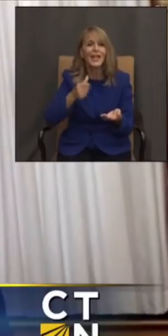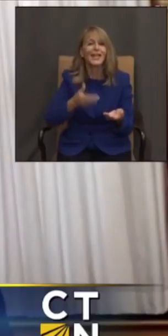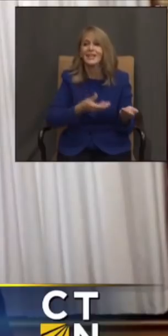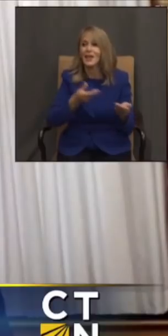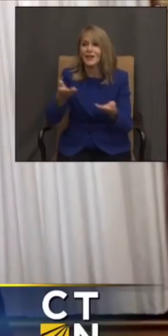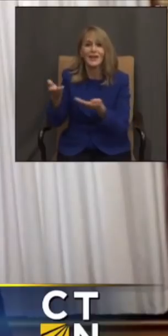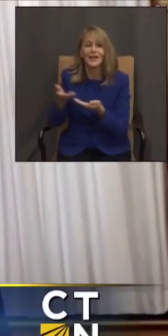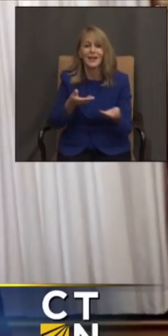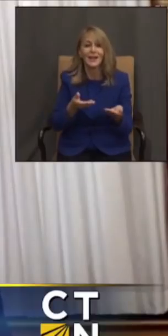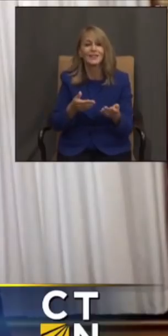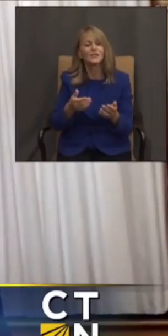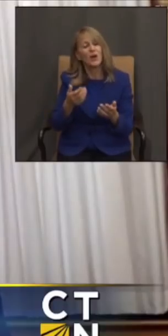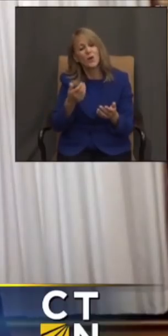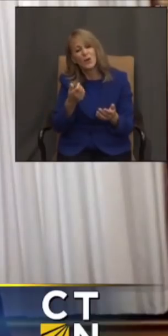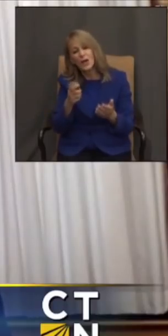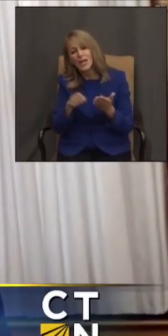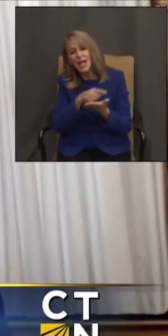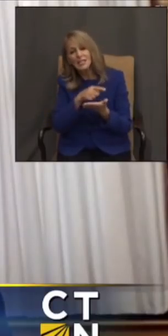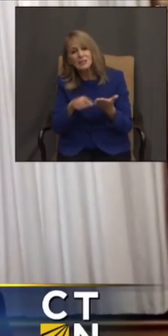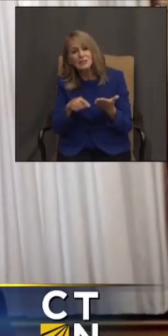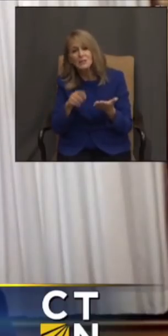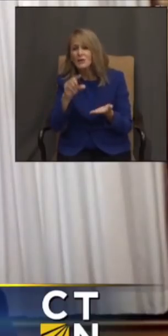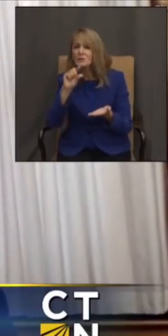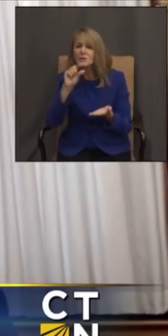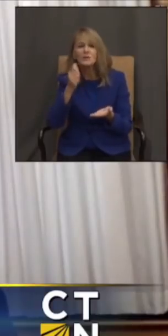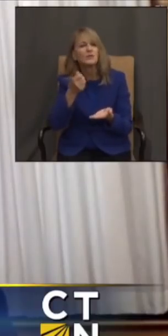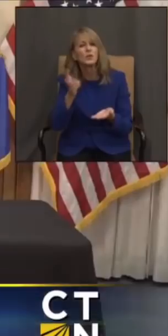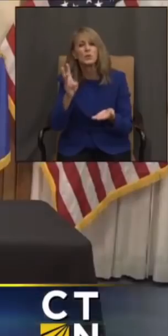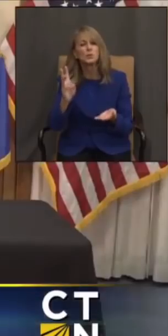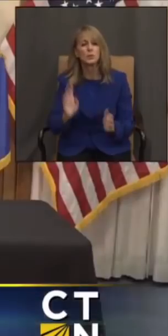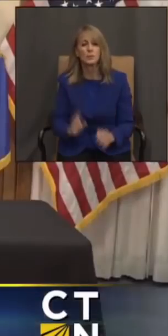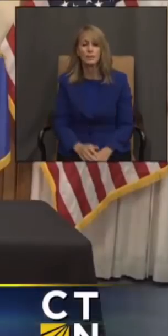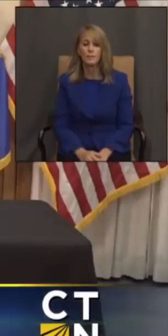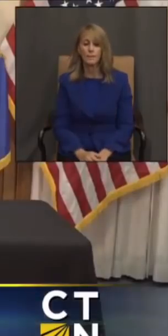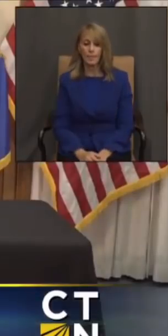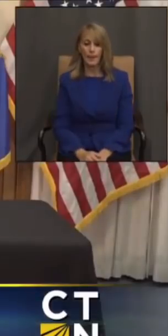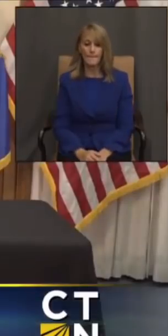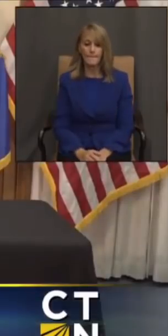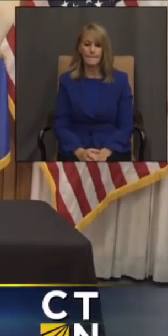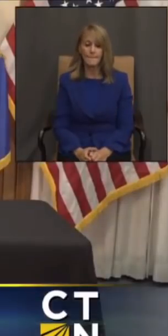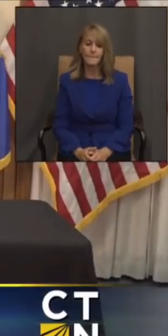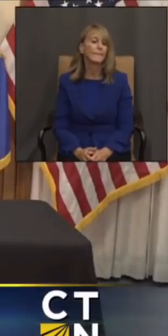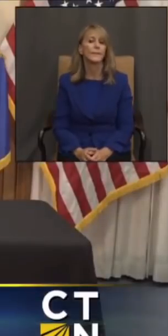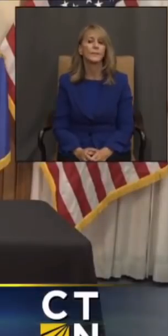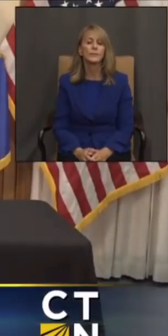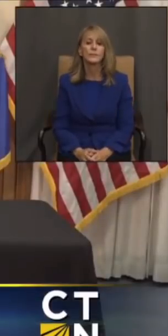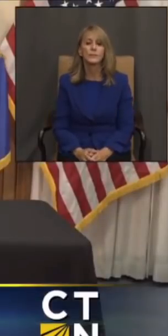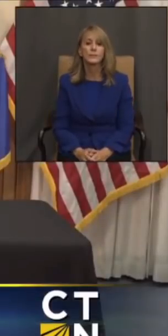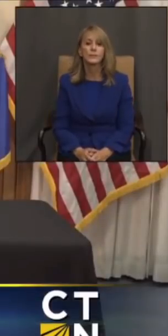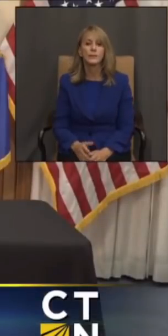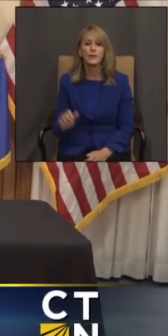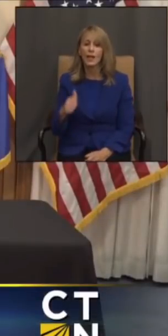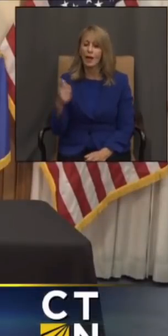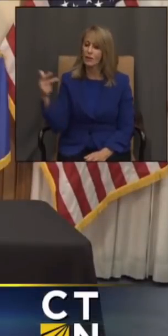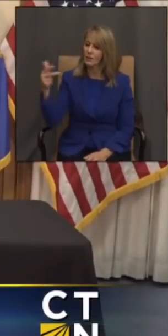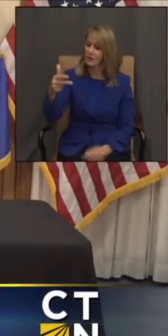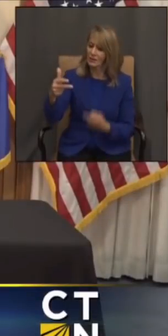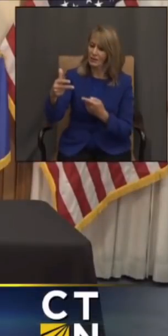think the number of cancellations was pretty minimal. And that other mobile unit is a FEMA